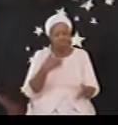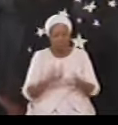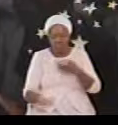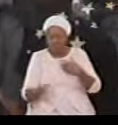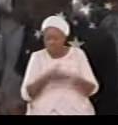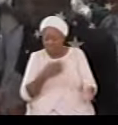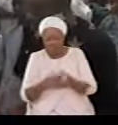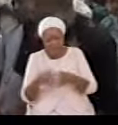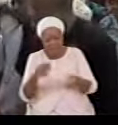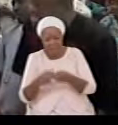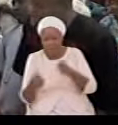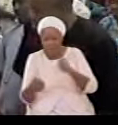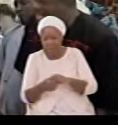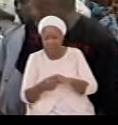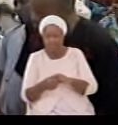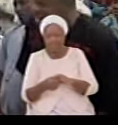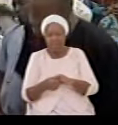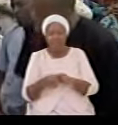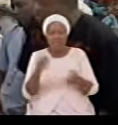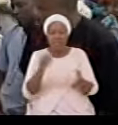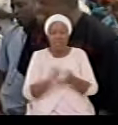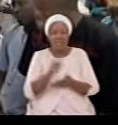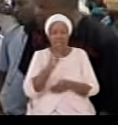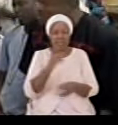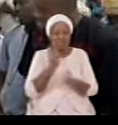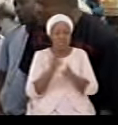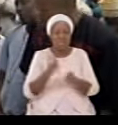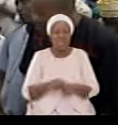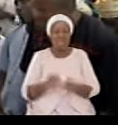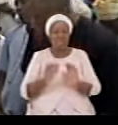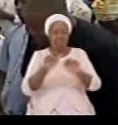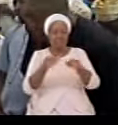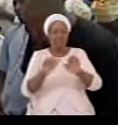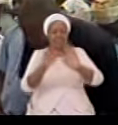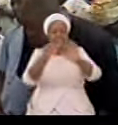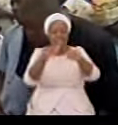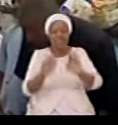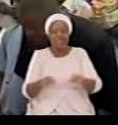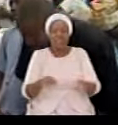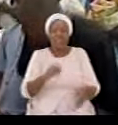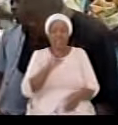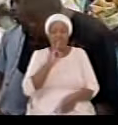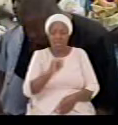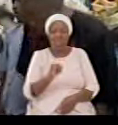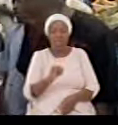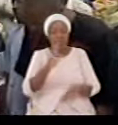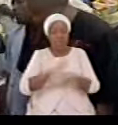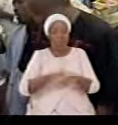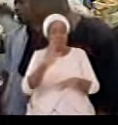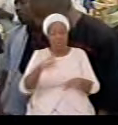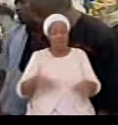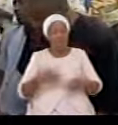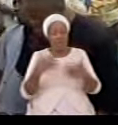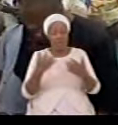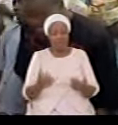despair, like the sea waves cold, is upon your life.